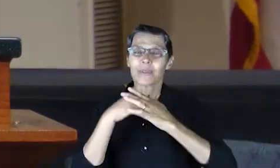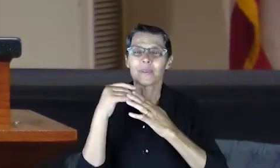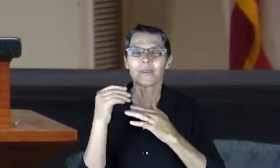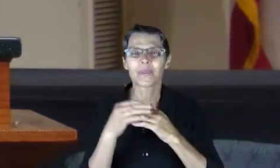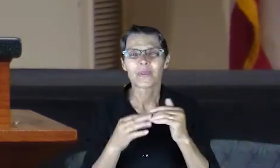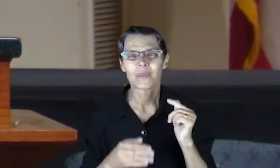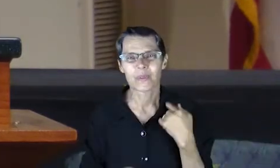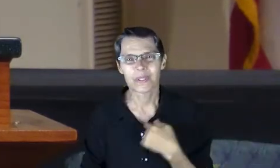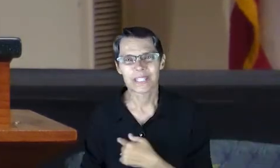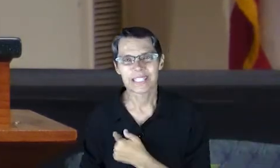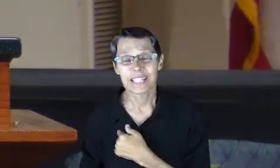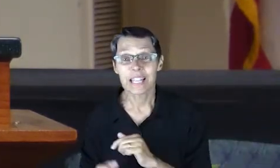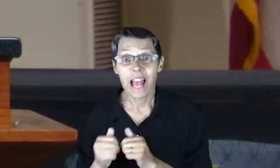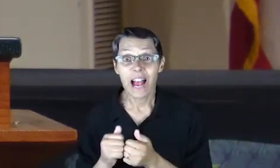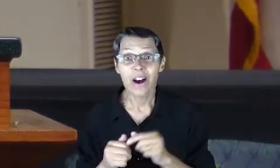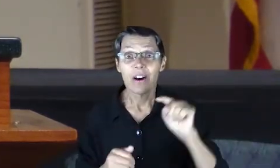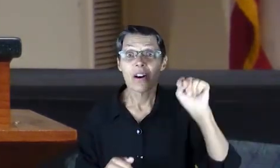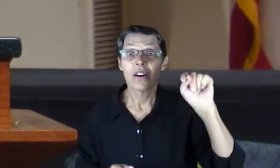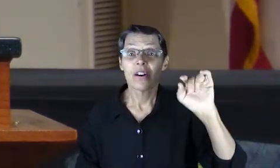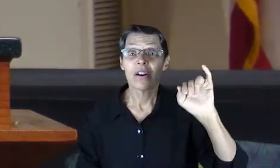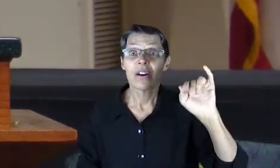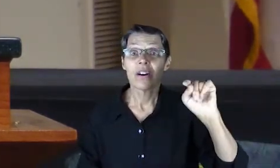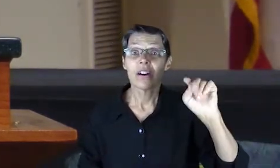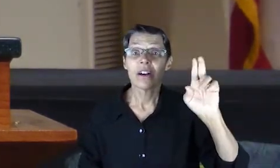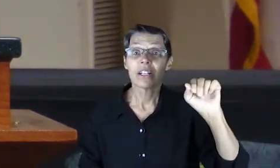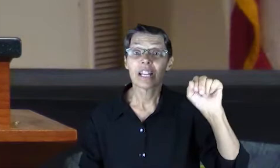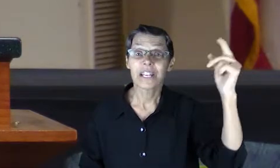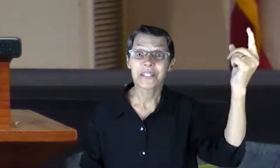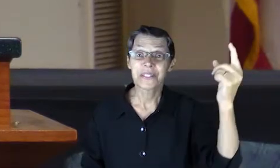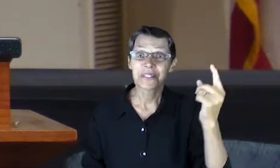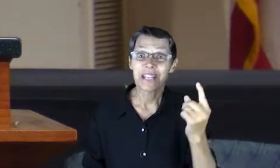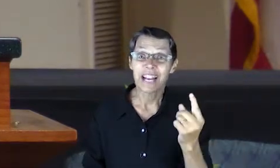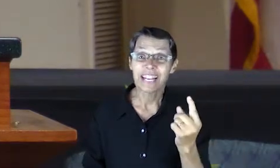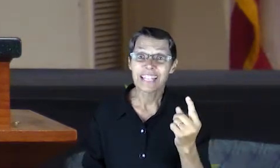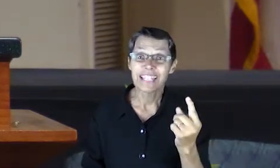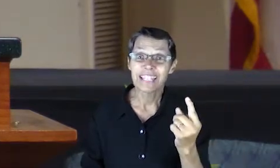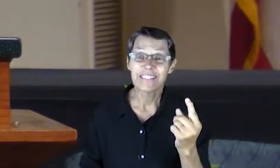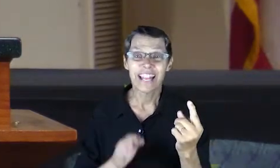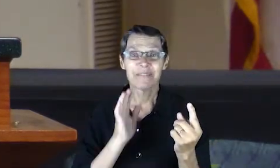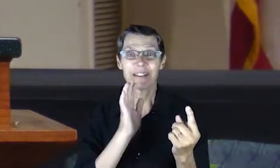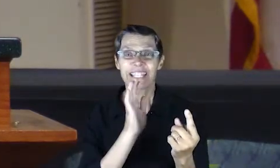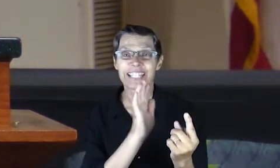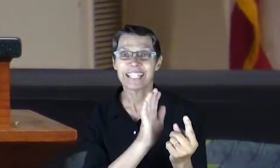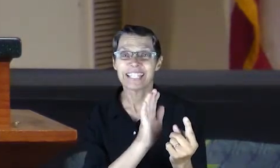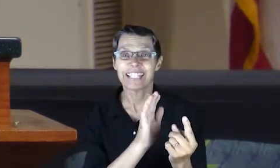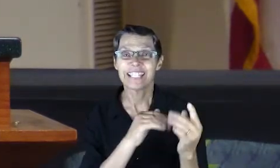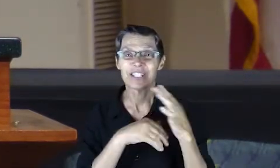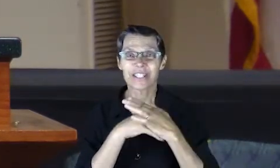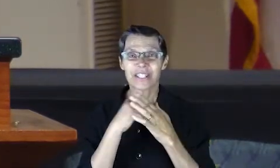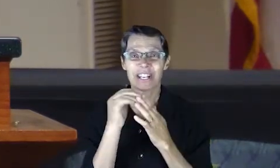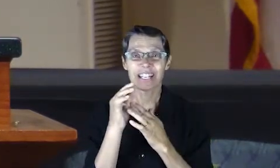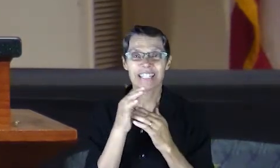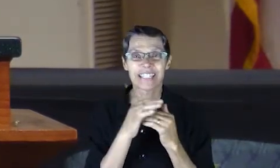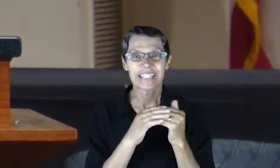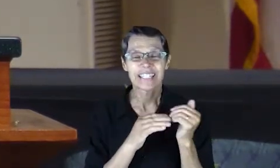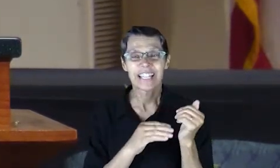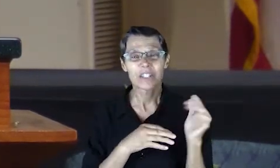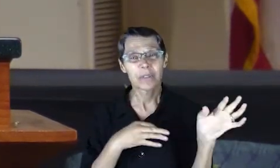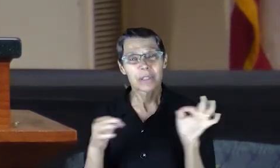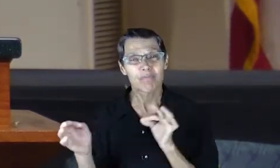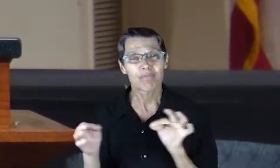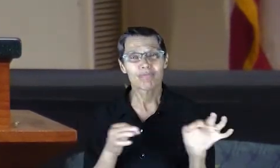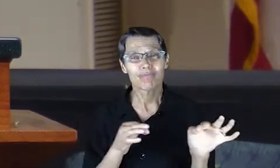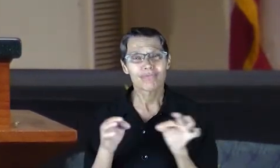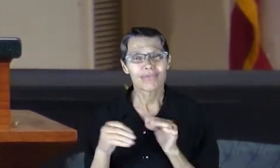downcast, consoled us by the arrival of Titus, and not only by his coming, but also by the consolation with which he was